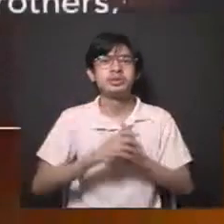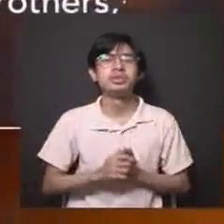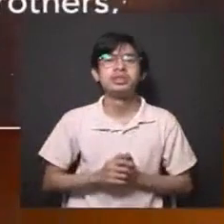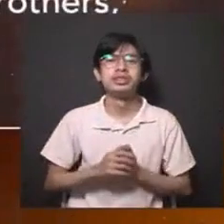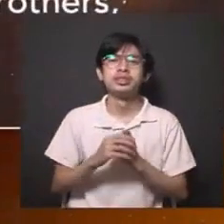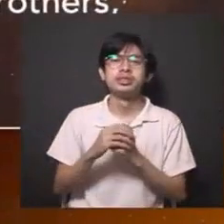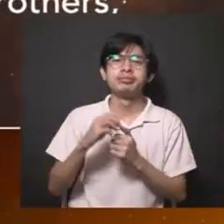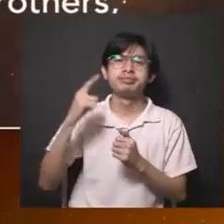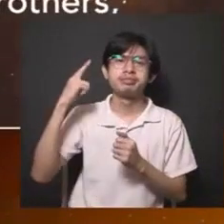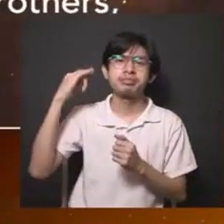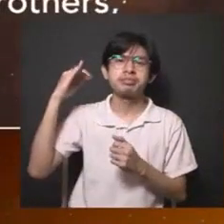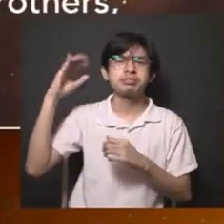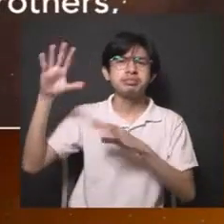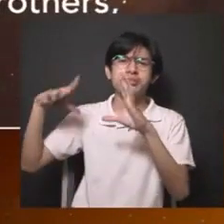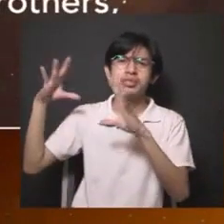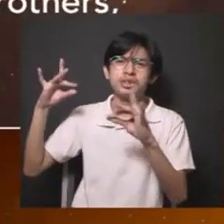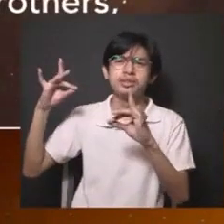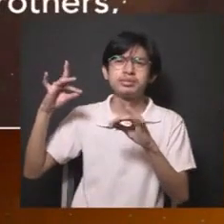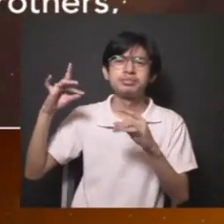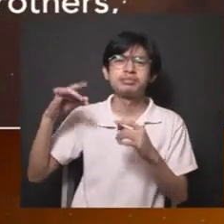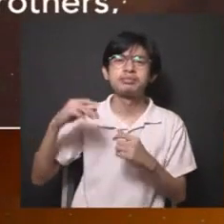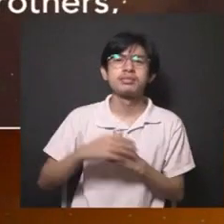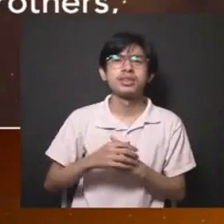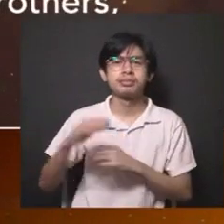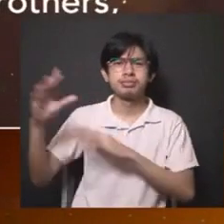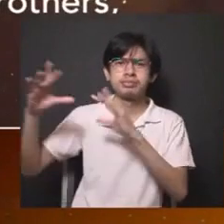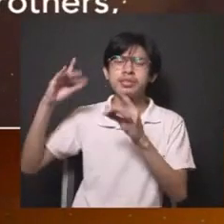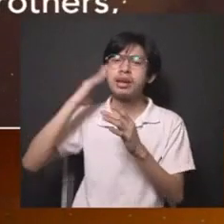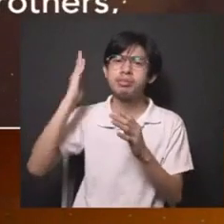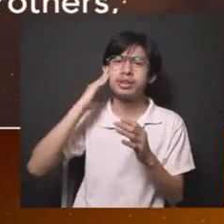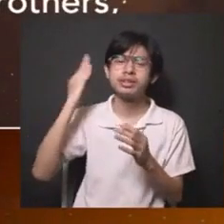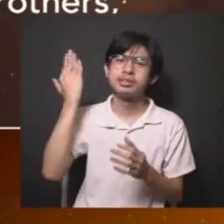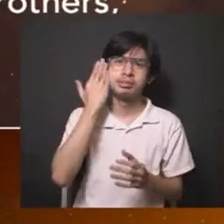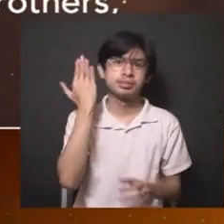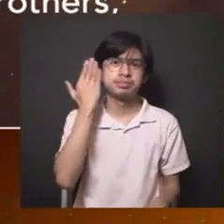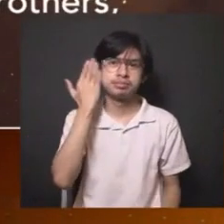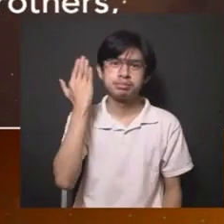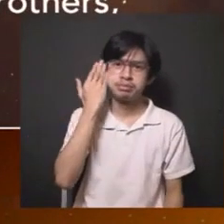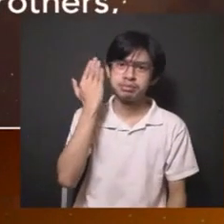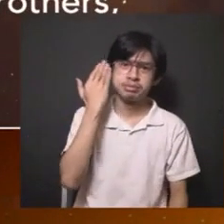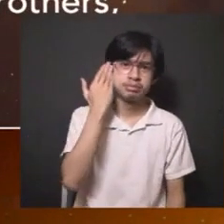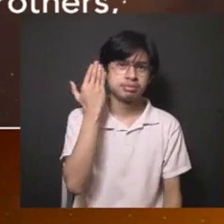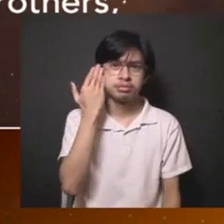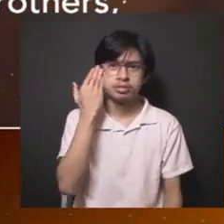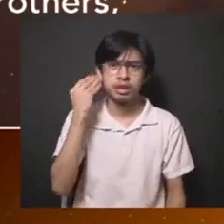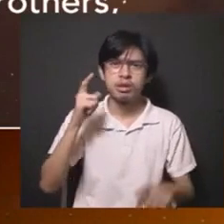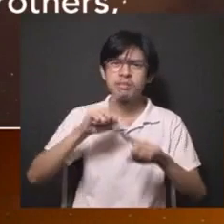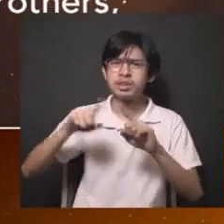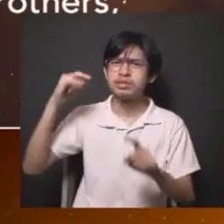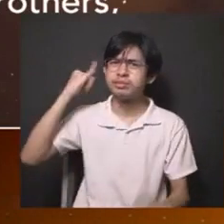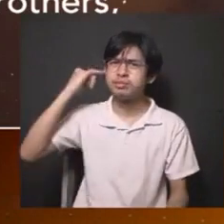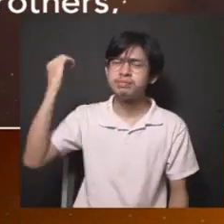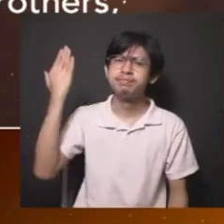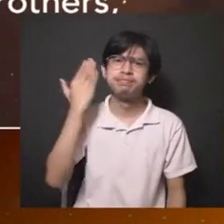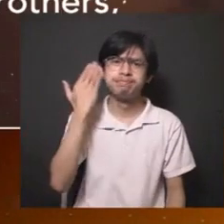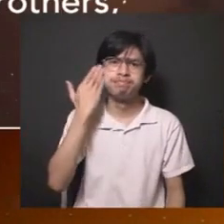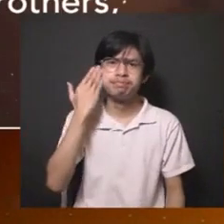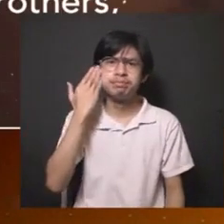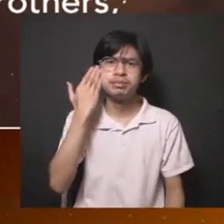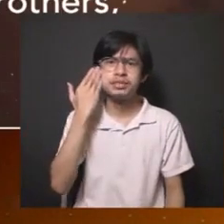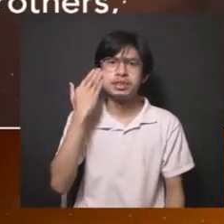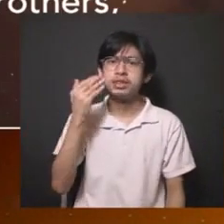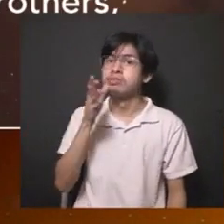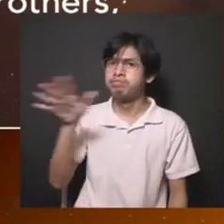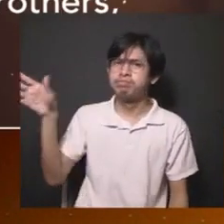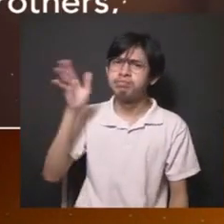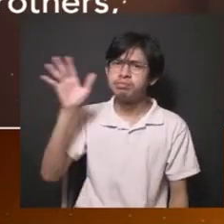instantly. But he pretended. Everybody shout, pretended. He pretended to be a stranger and spoke harshly to them. Where are you from?